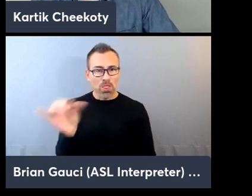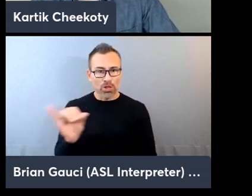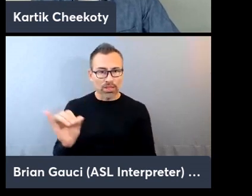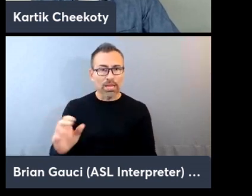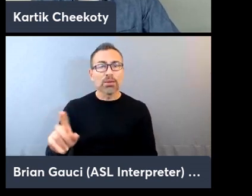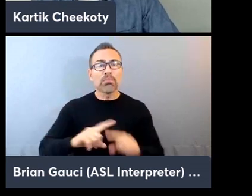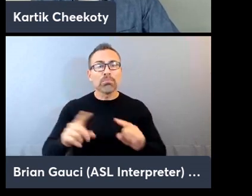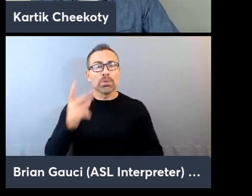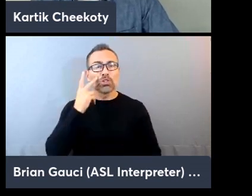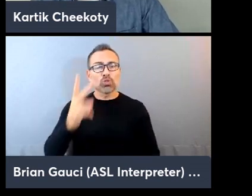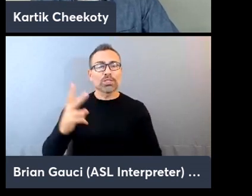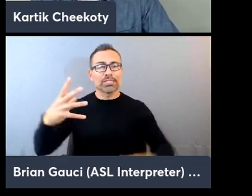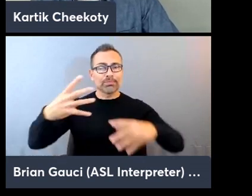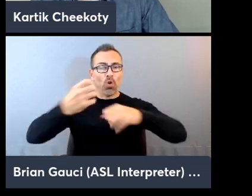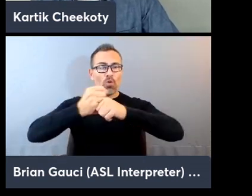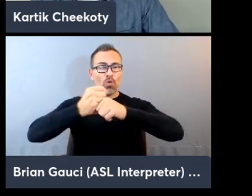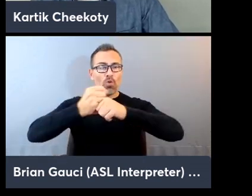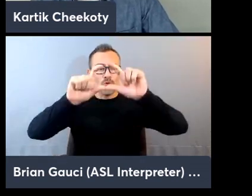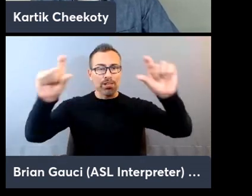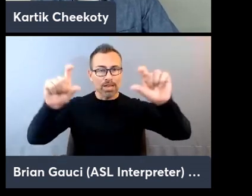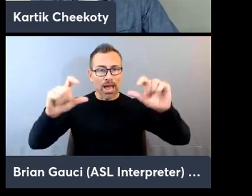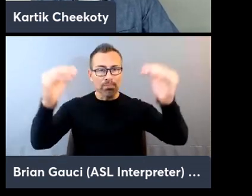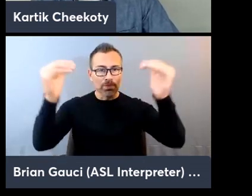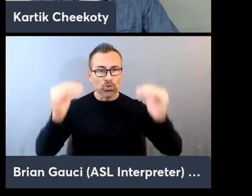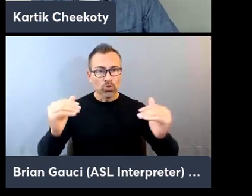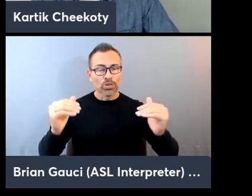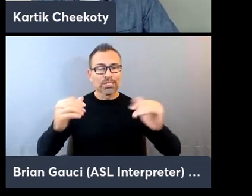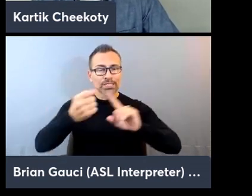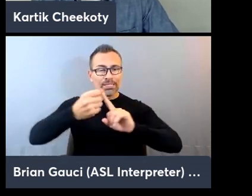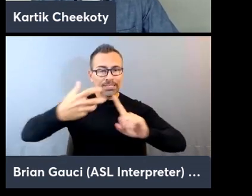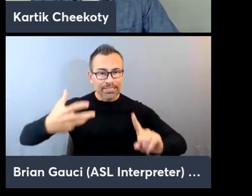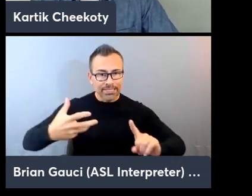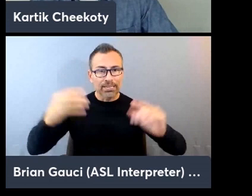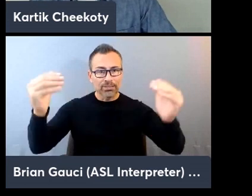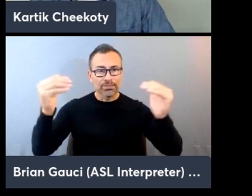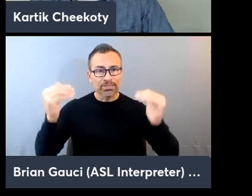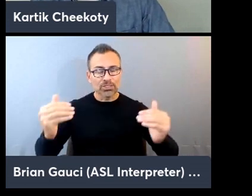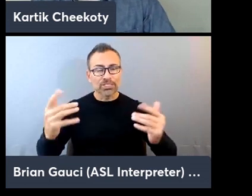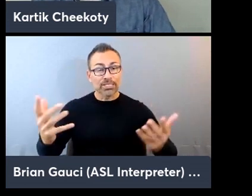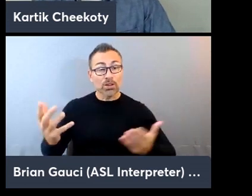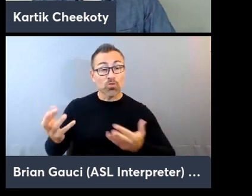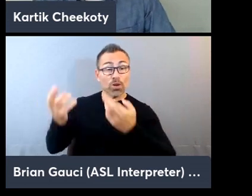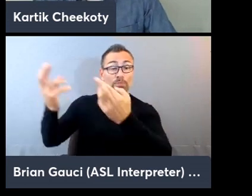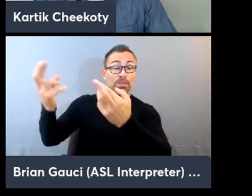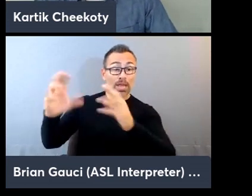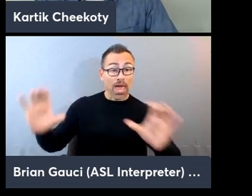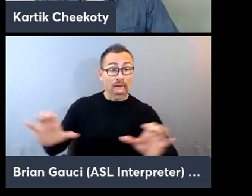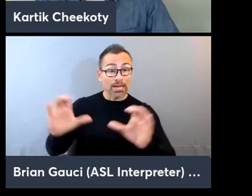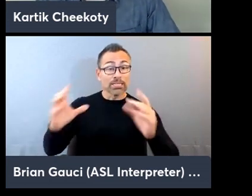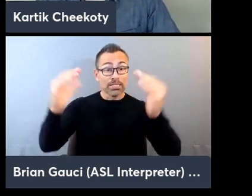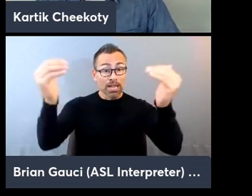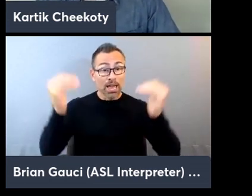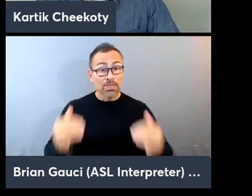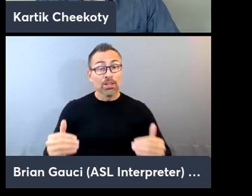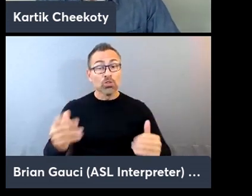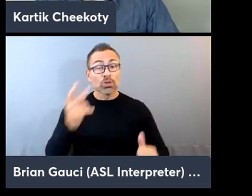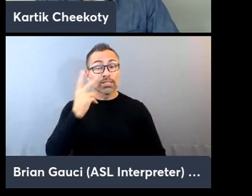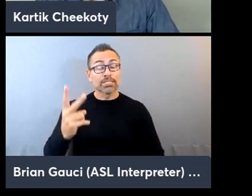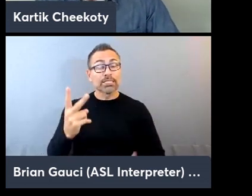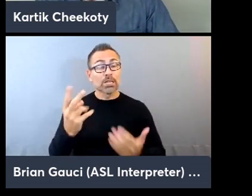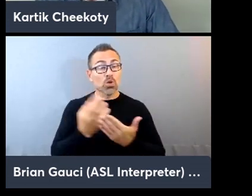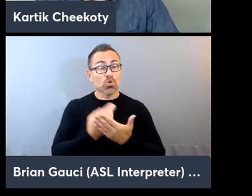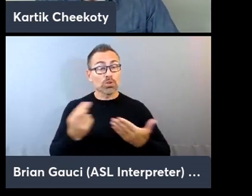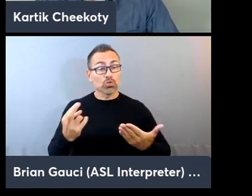you'll see the description, the recommended action, and the affected resources, affected accounts. Now, keep in mind, this